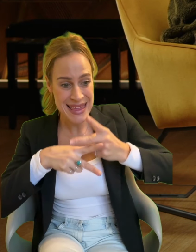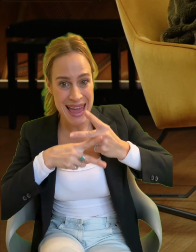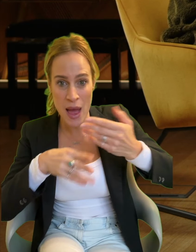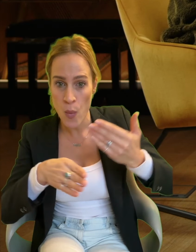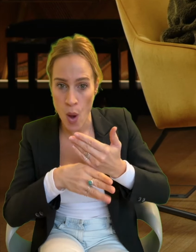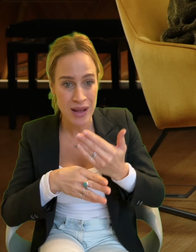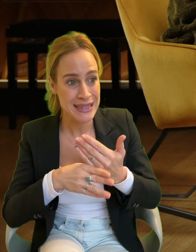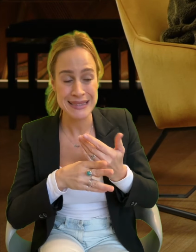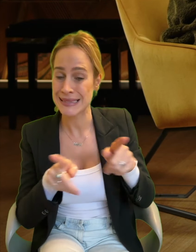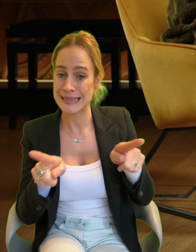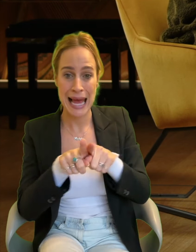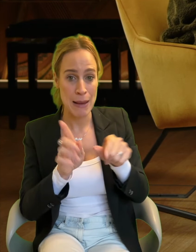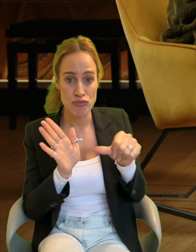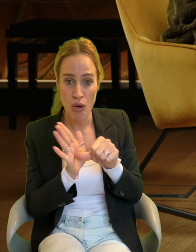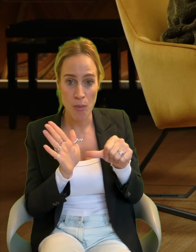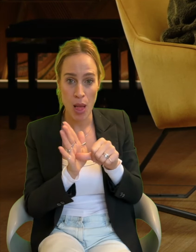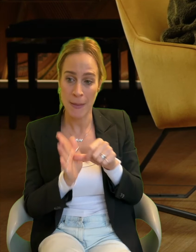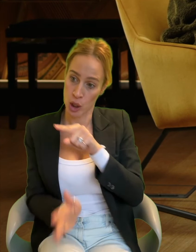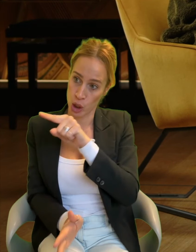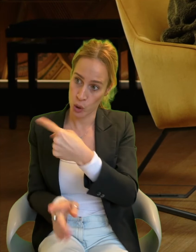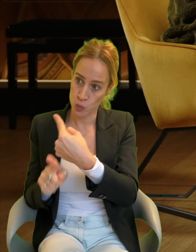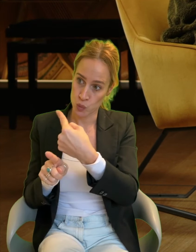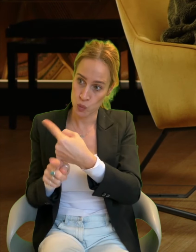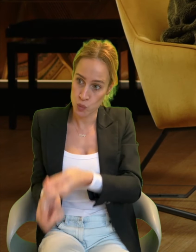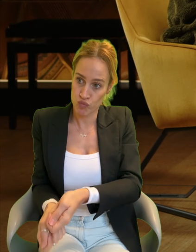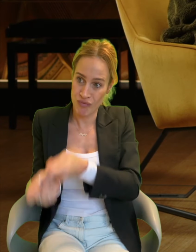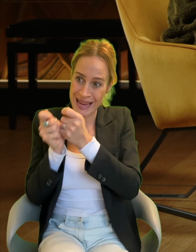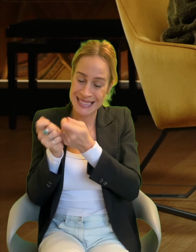with the same thing. And you talking about it is